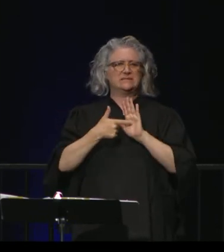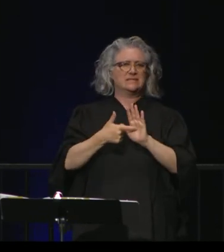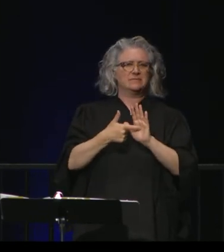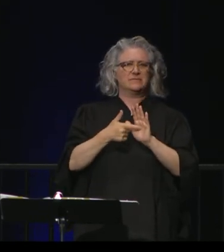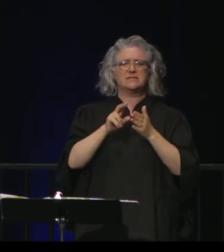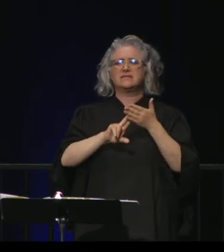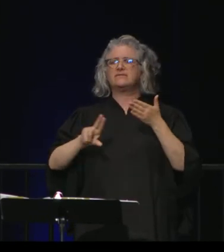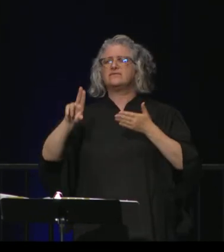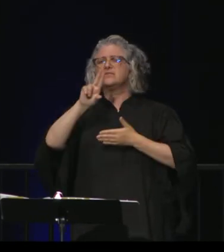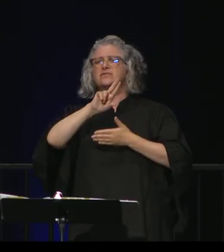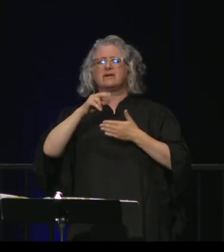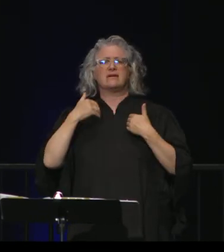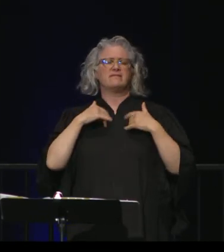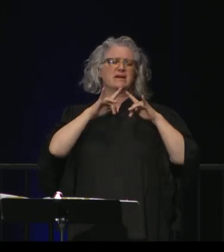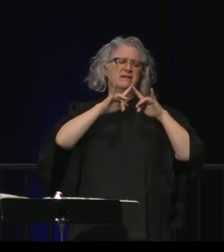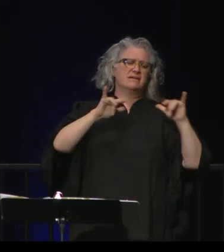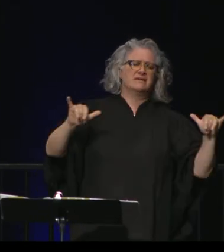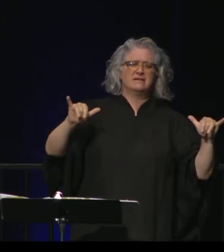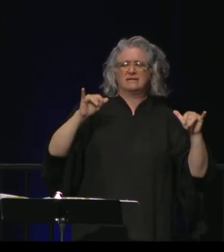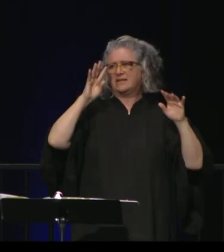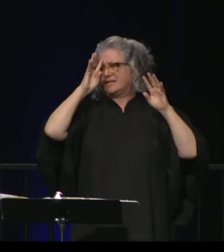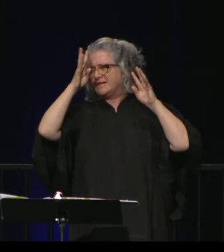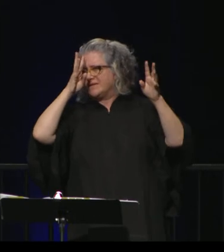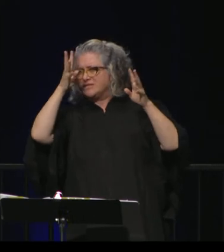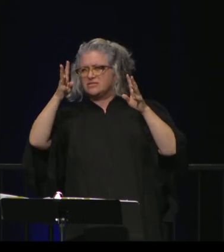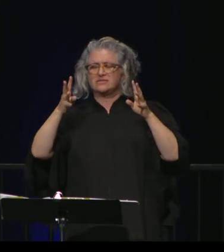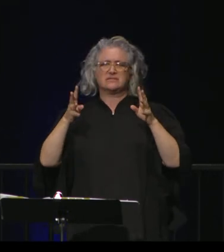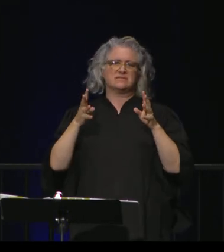diversity, innovation, and creativity,